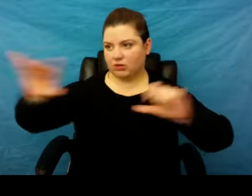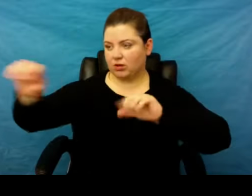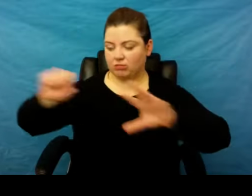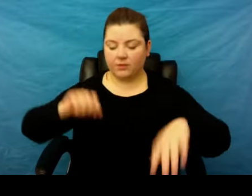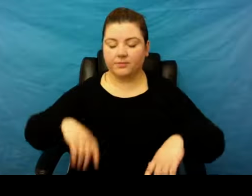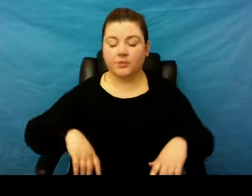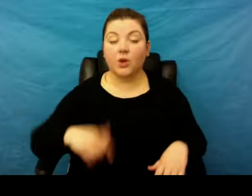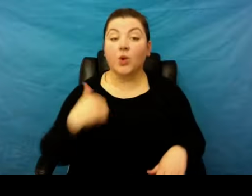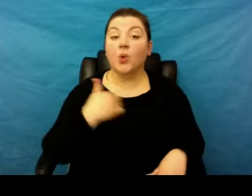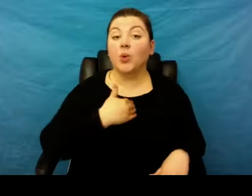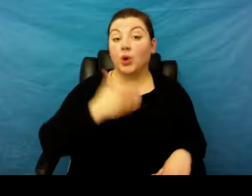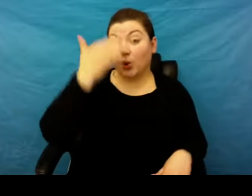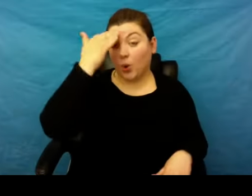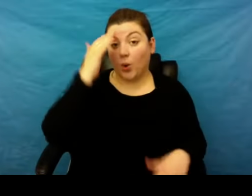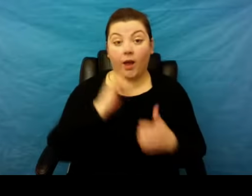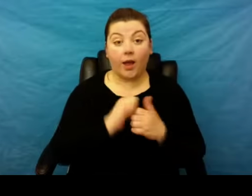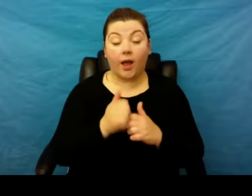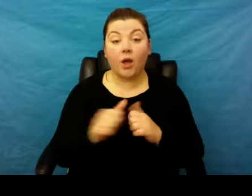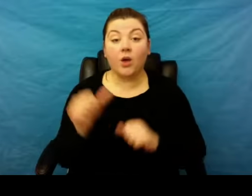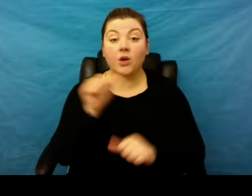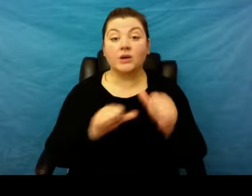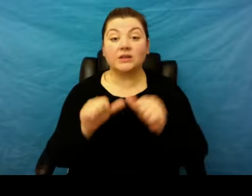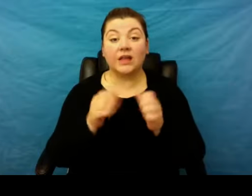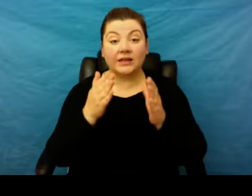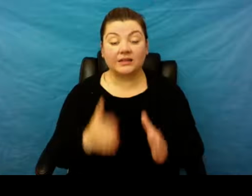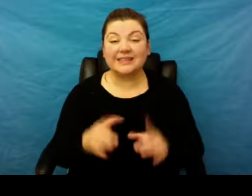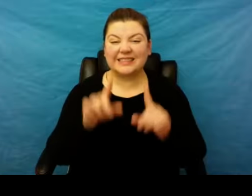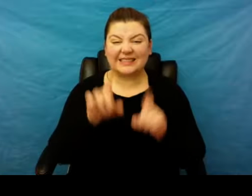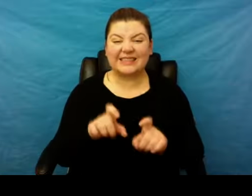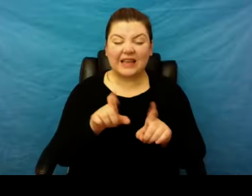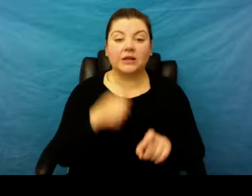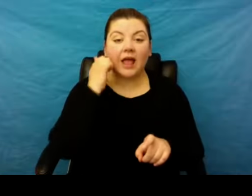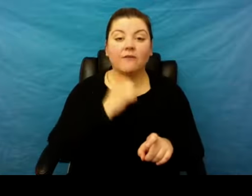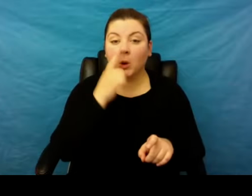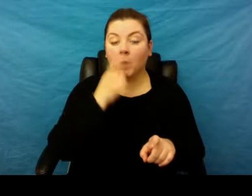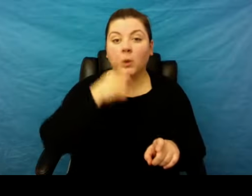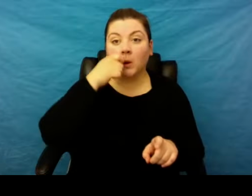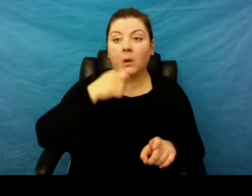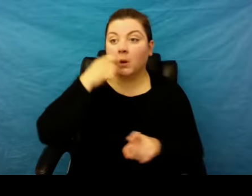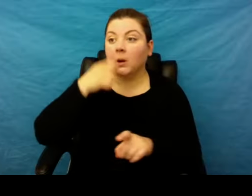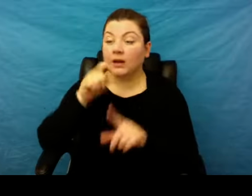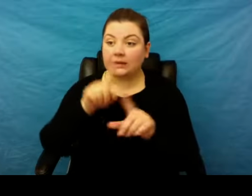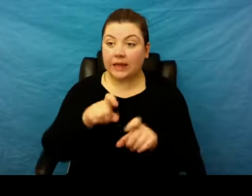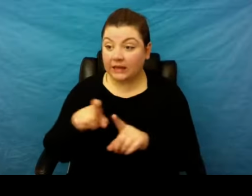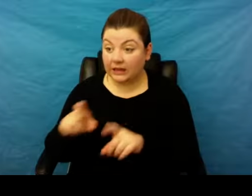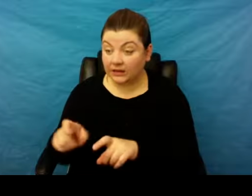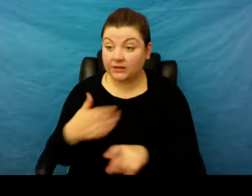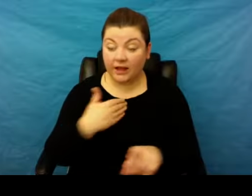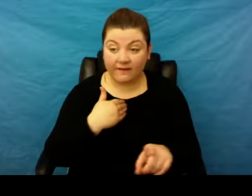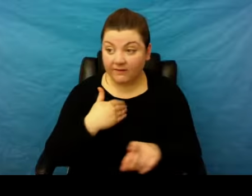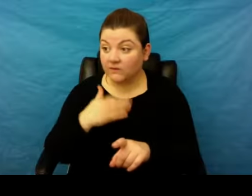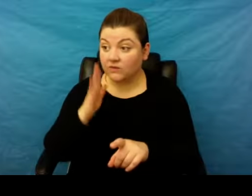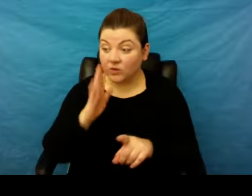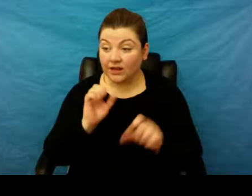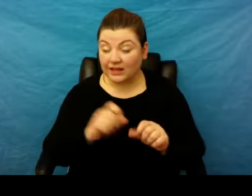We know that because scientists have done tests of the nose every single day to know which people are going to spread the disease. They don't do it